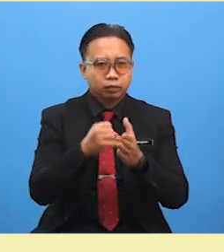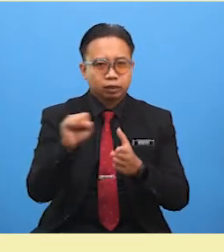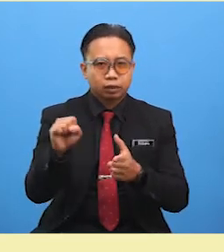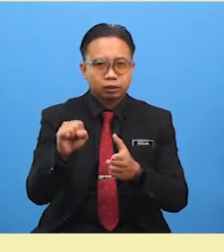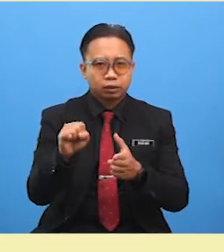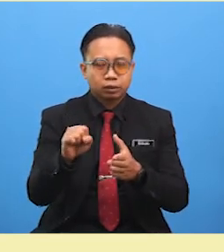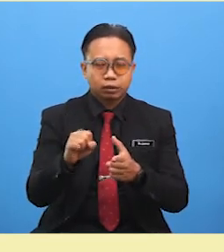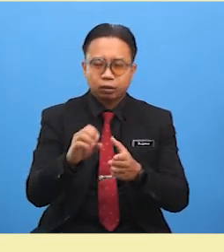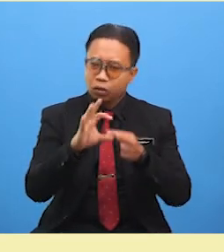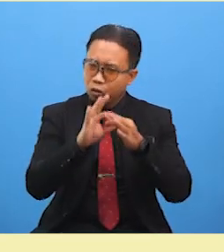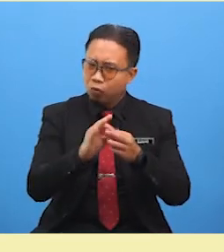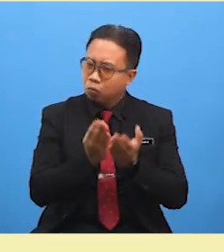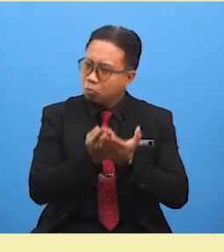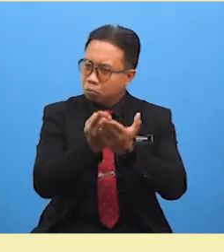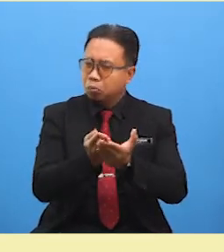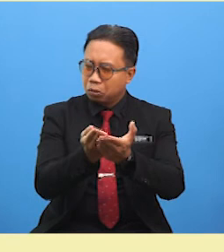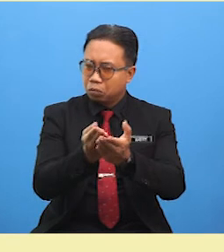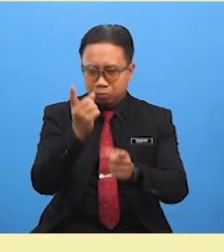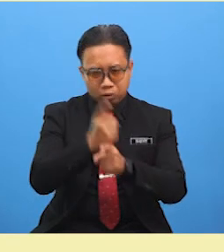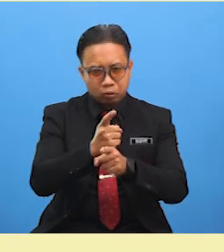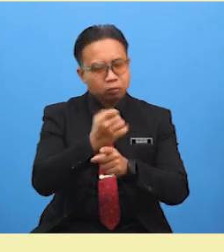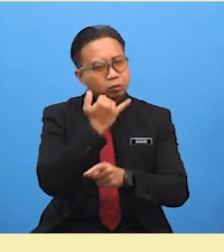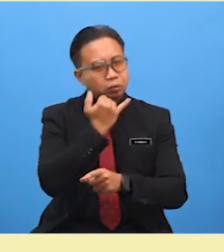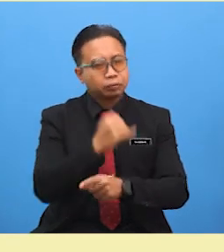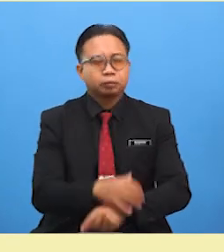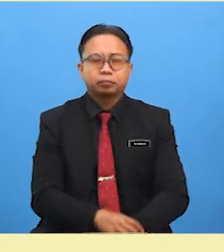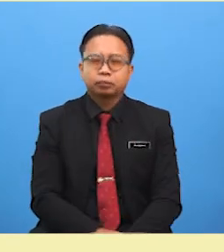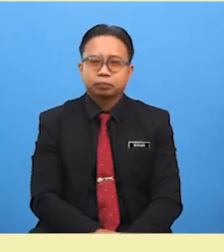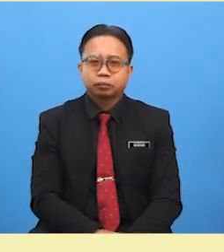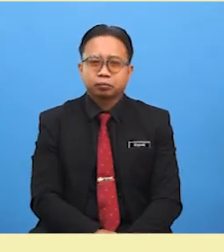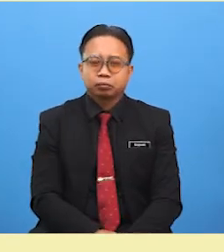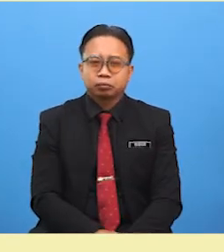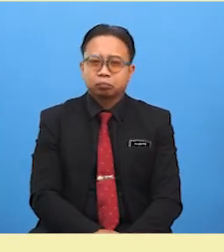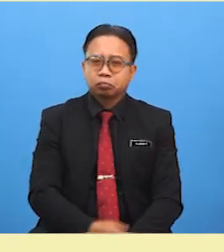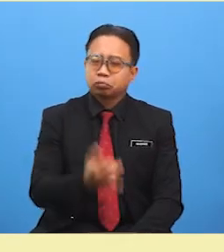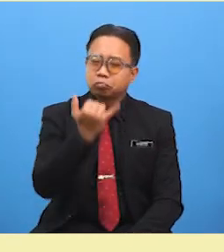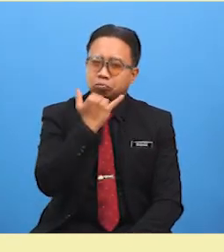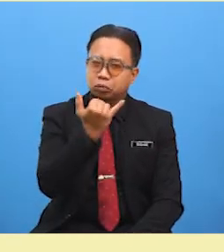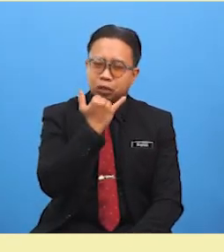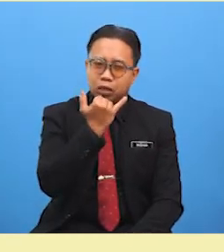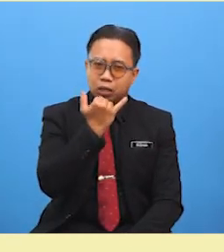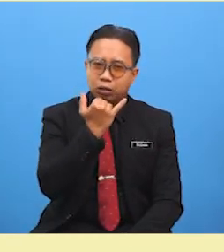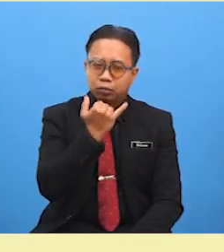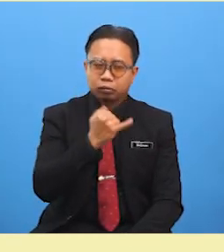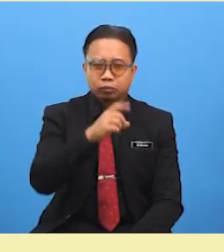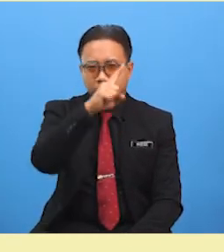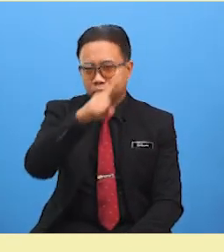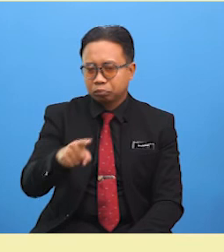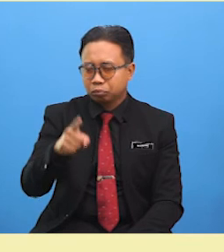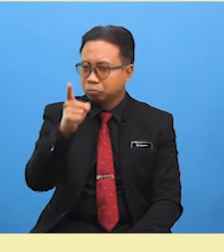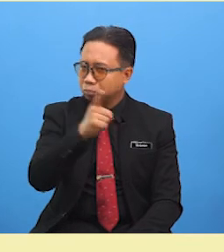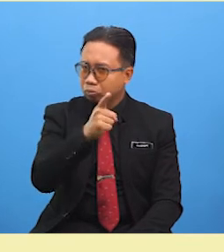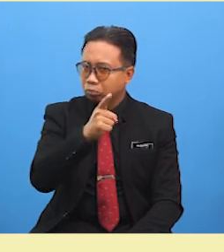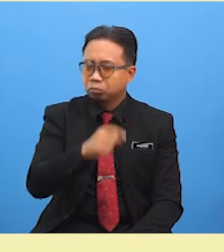it's a kind of a boat. Is this true or false? This is definitely a false statement, so we